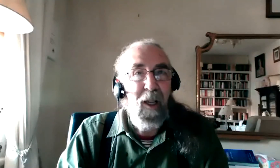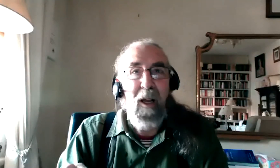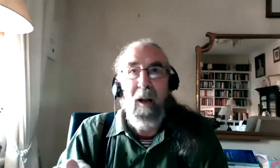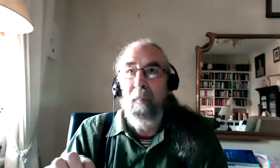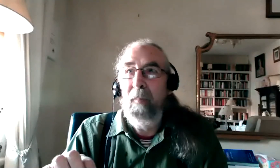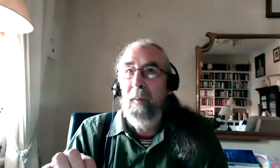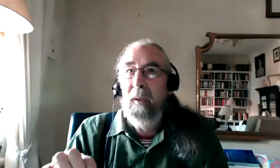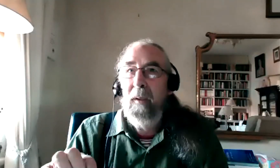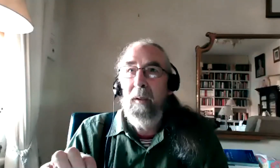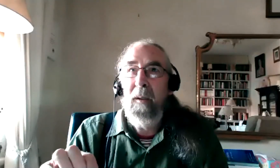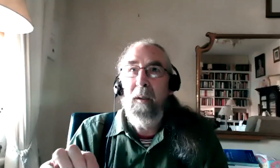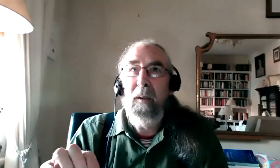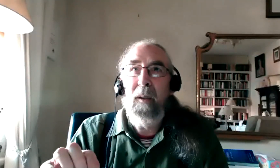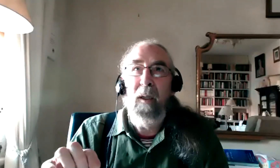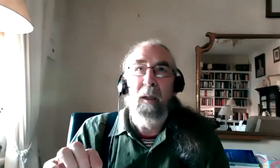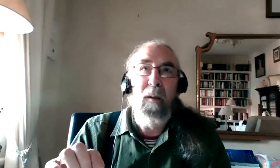right?